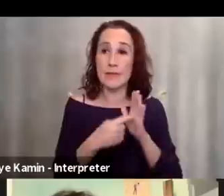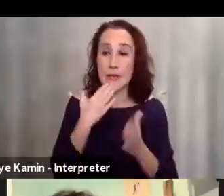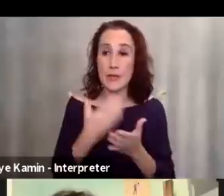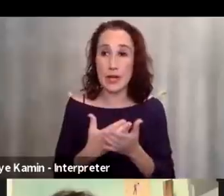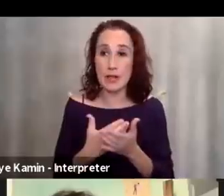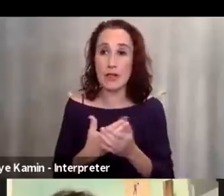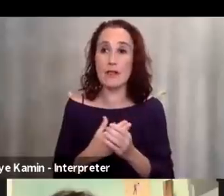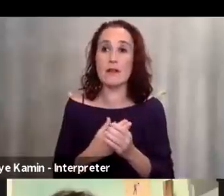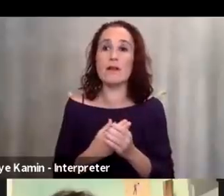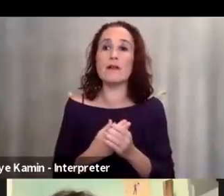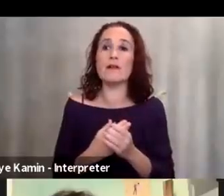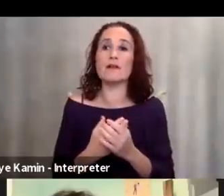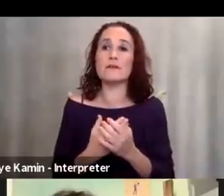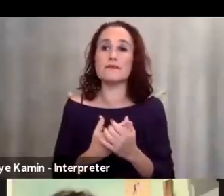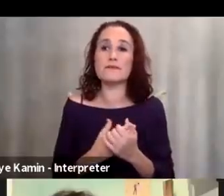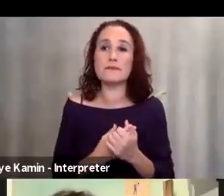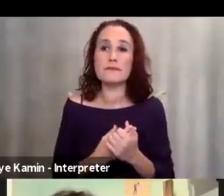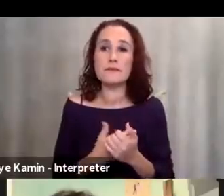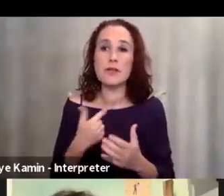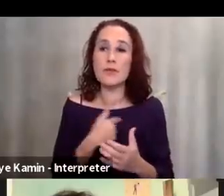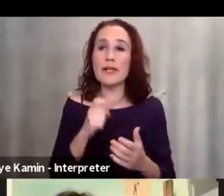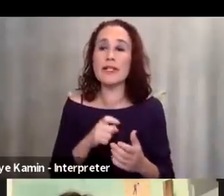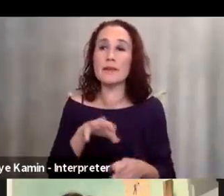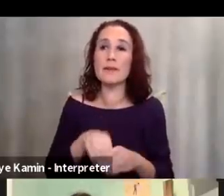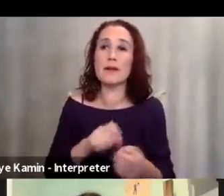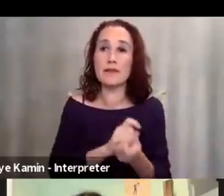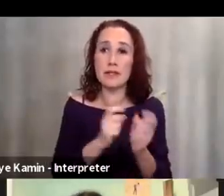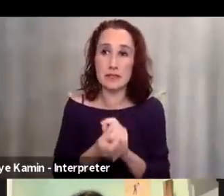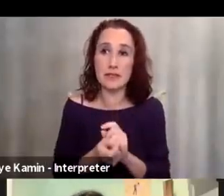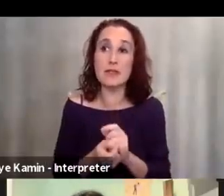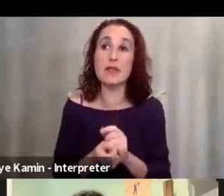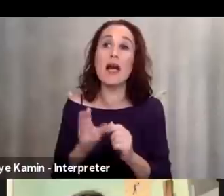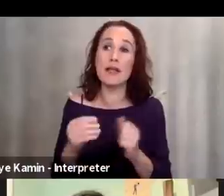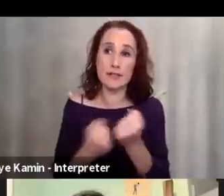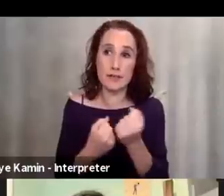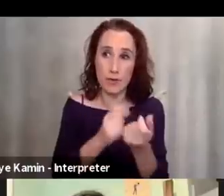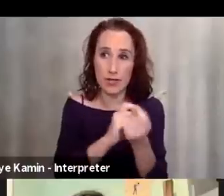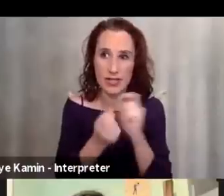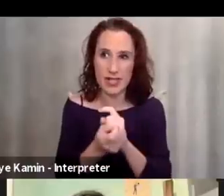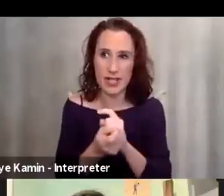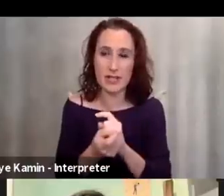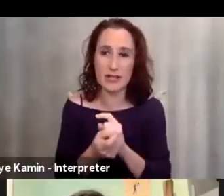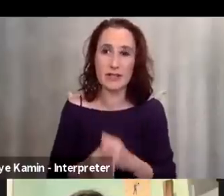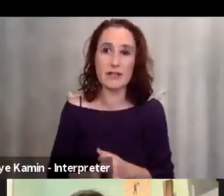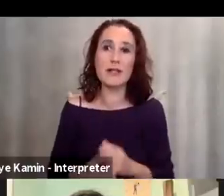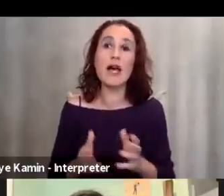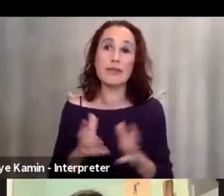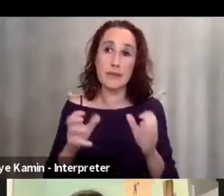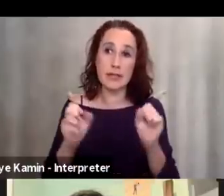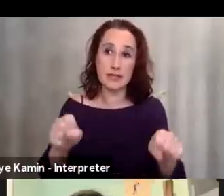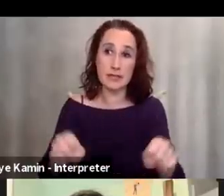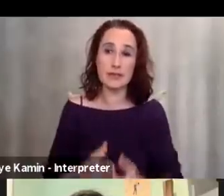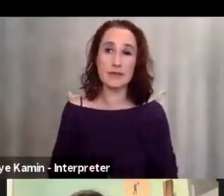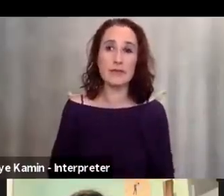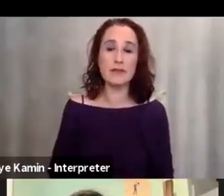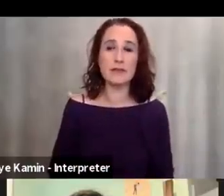be part of the change and support that where we can and as much as we can. And I